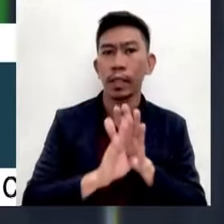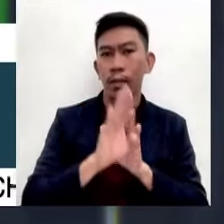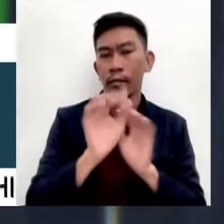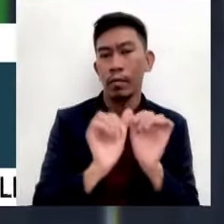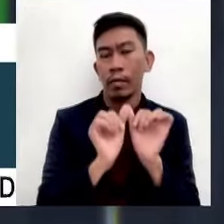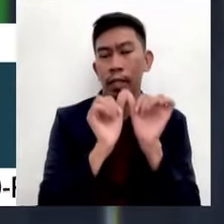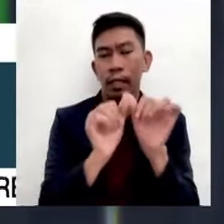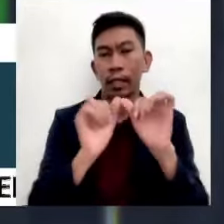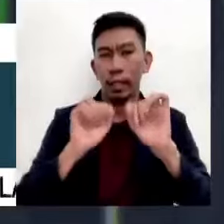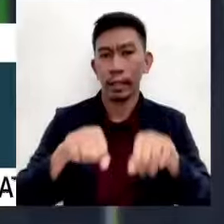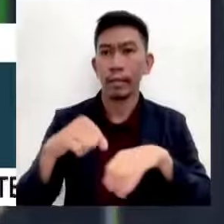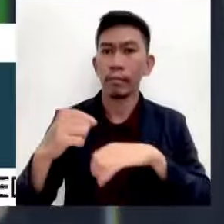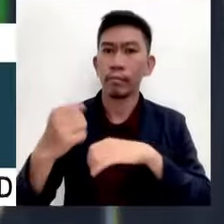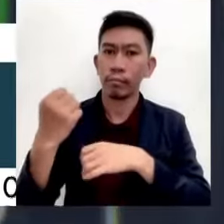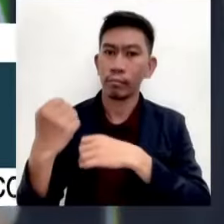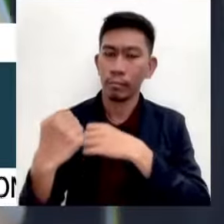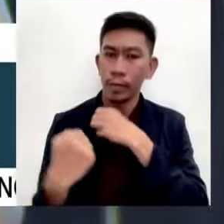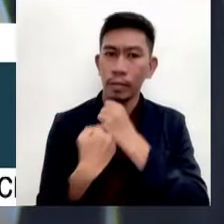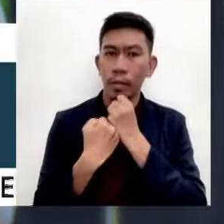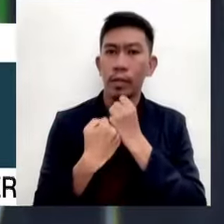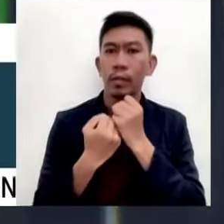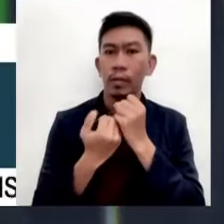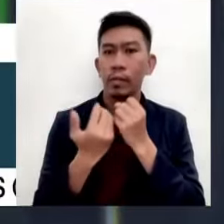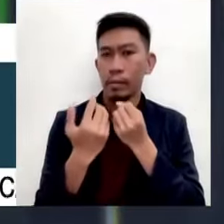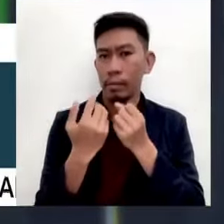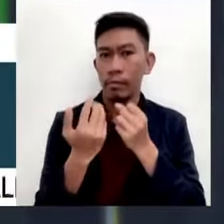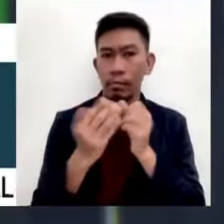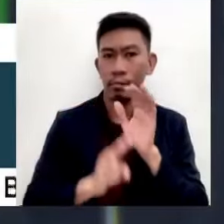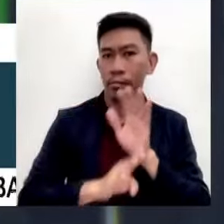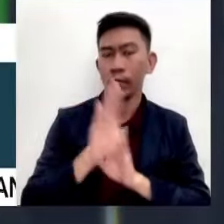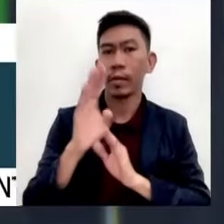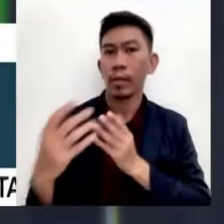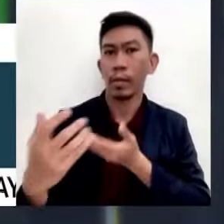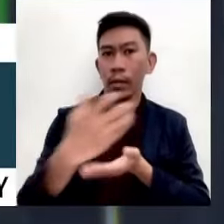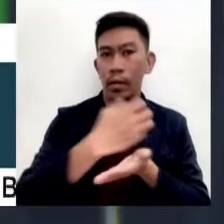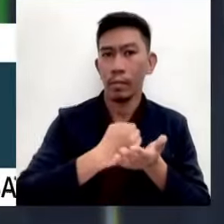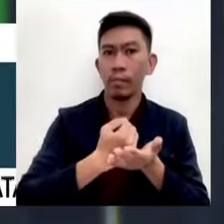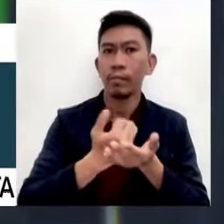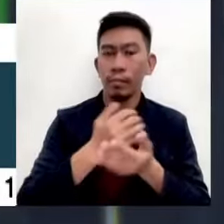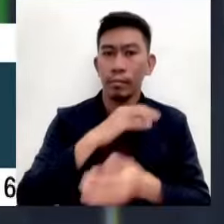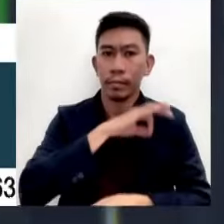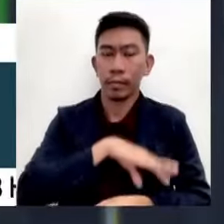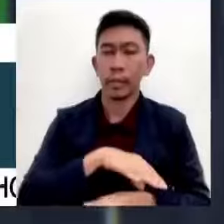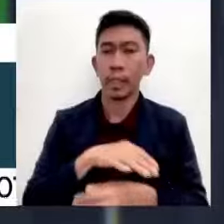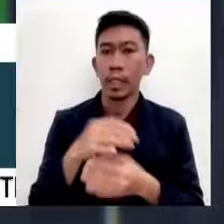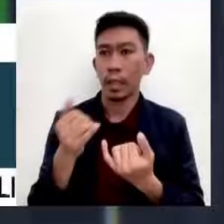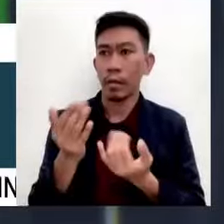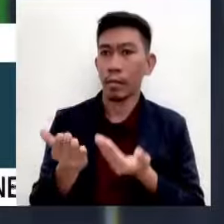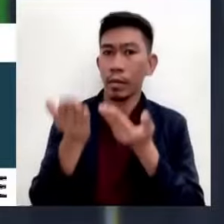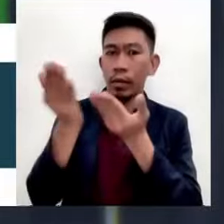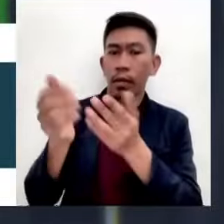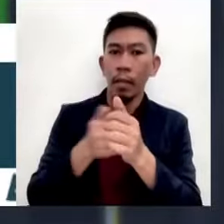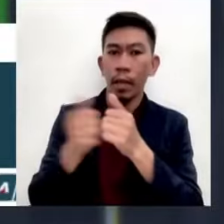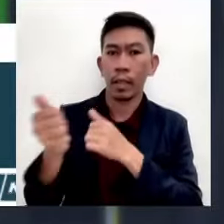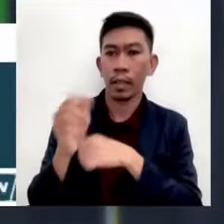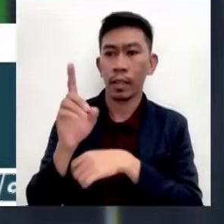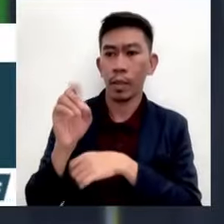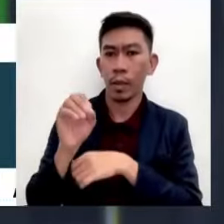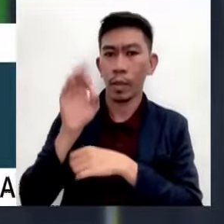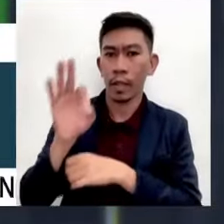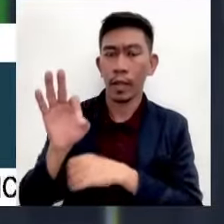boost revenue collection. We are also pushing for the passage of the DOF's refined